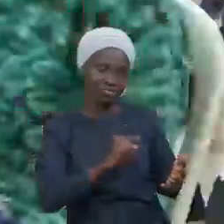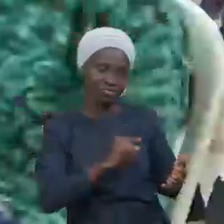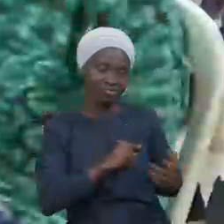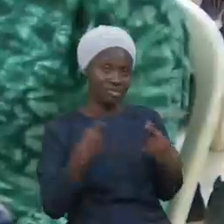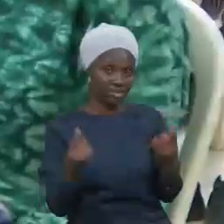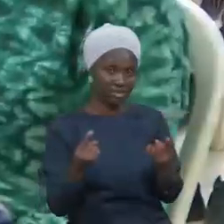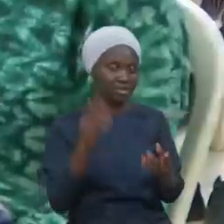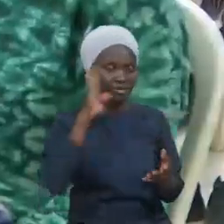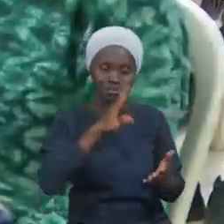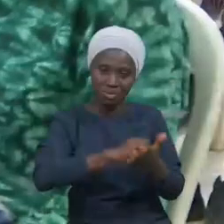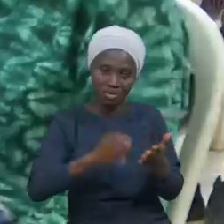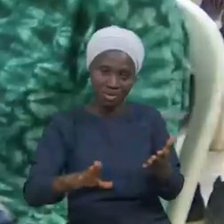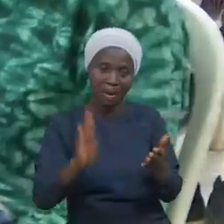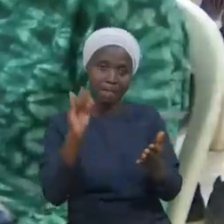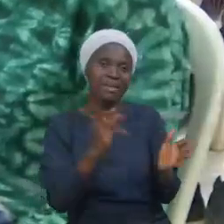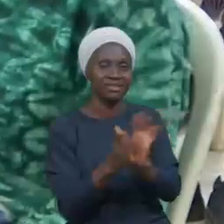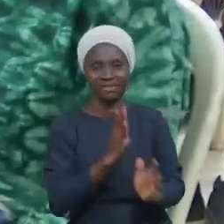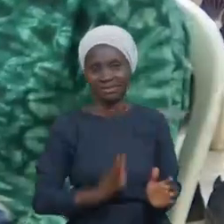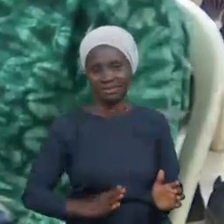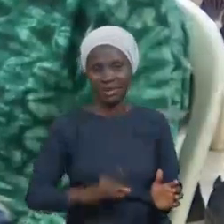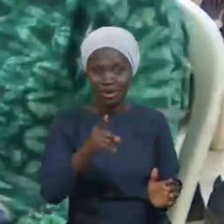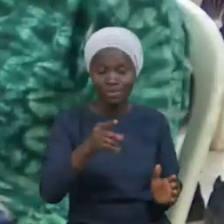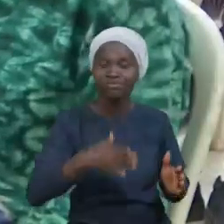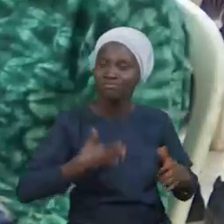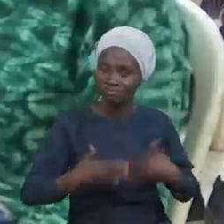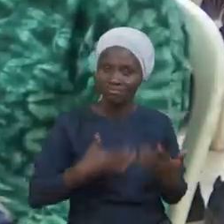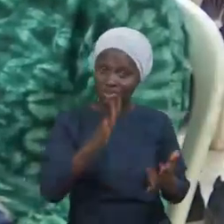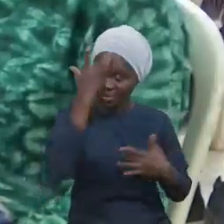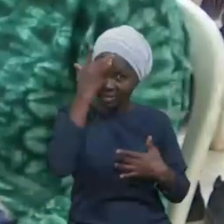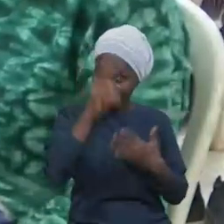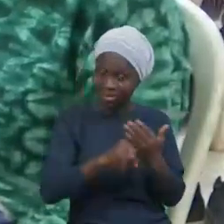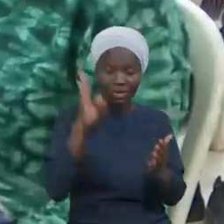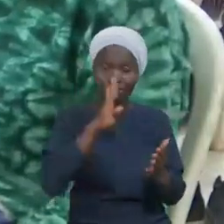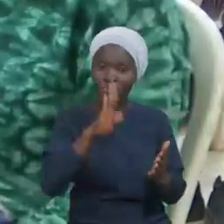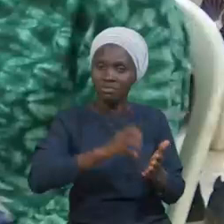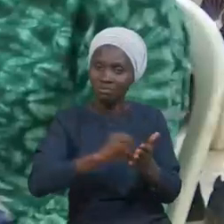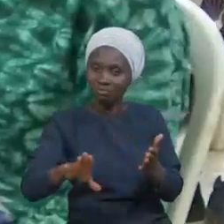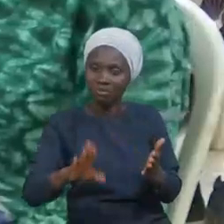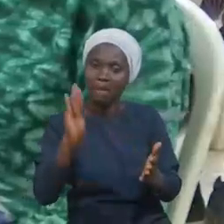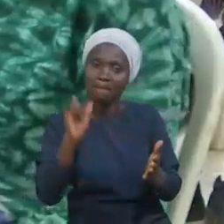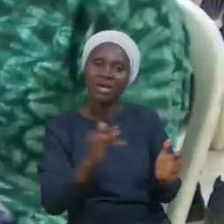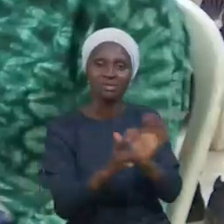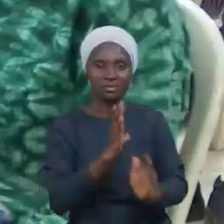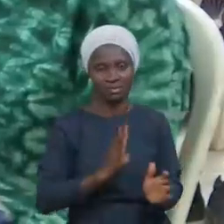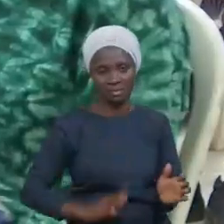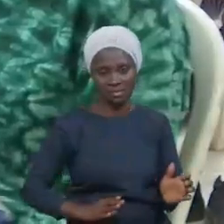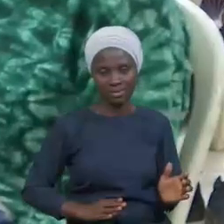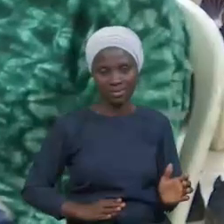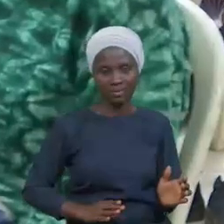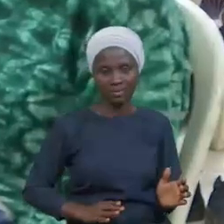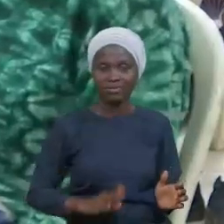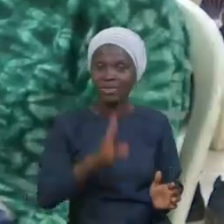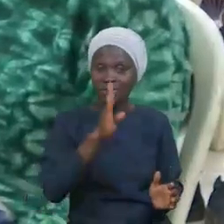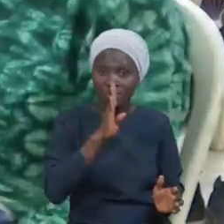Christ. Cheer up, your sickness will be carried away by Jesus Christ. Be